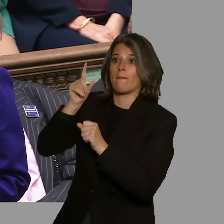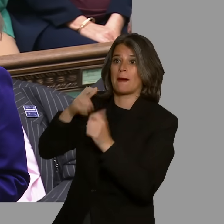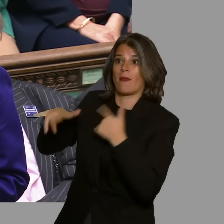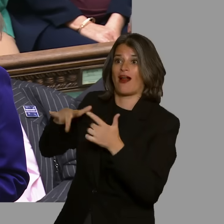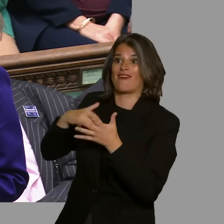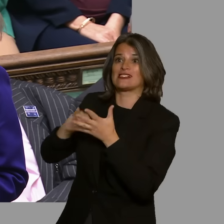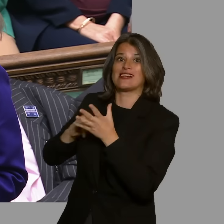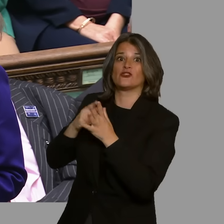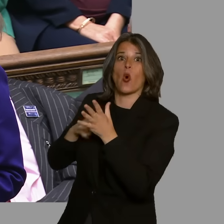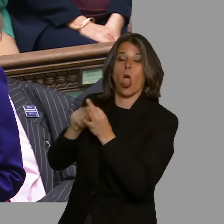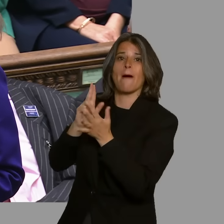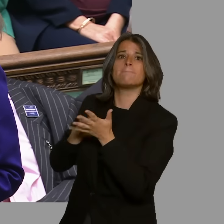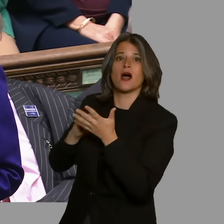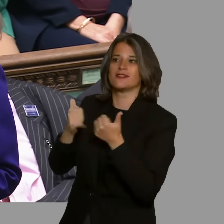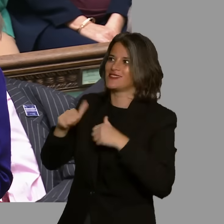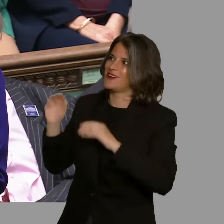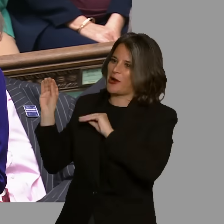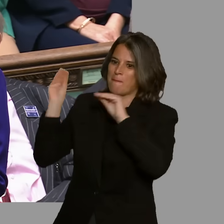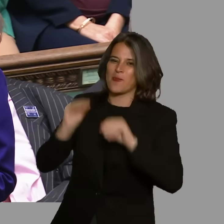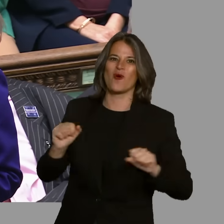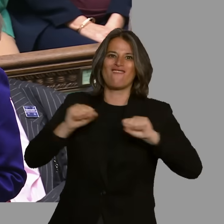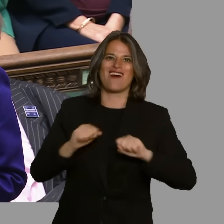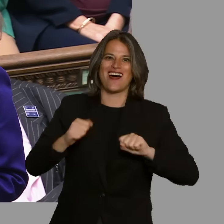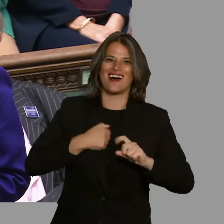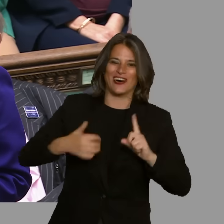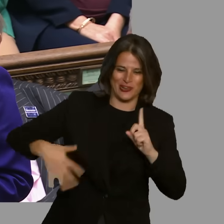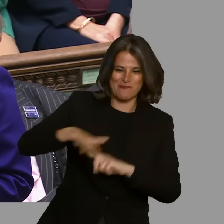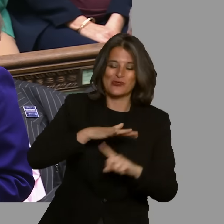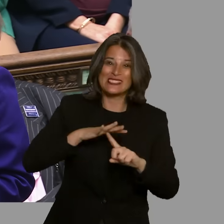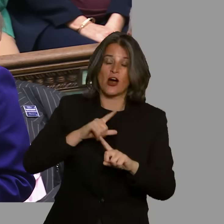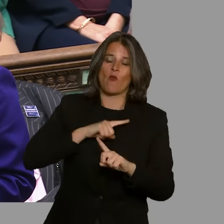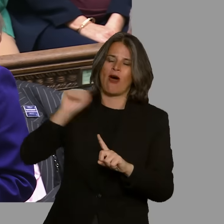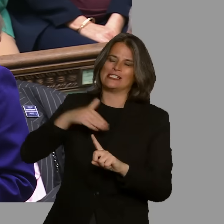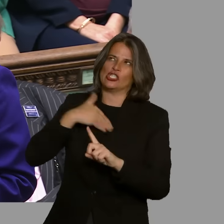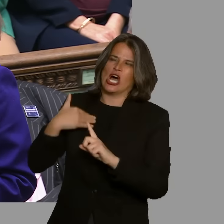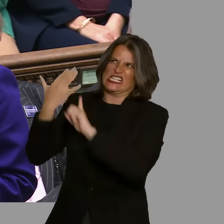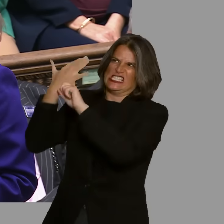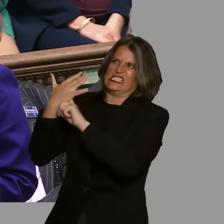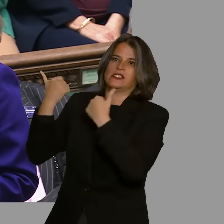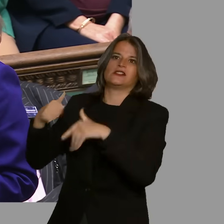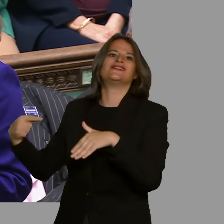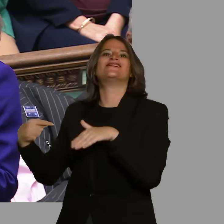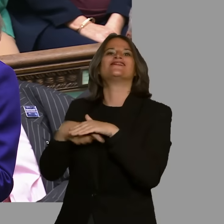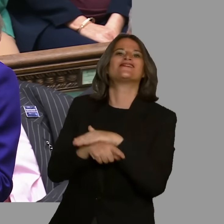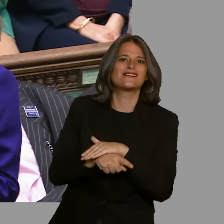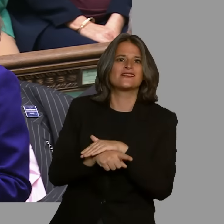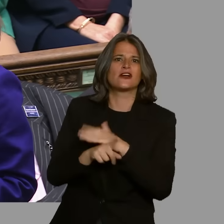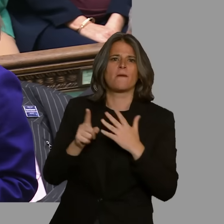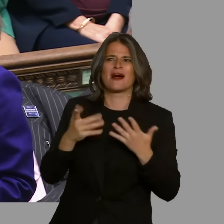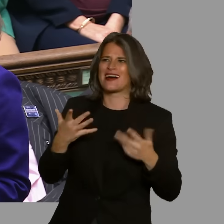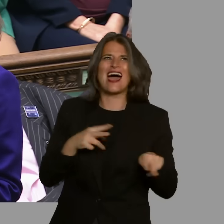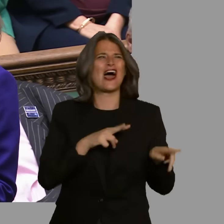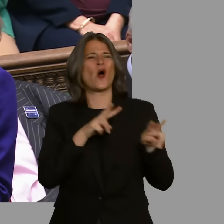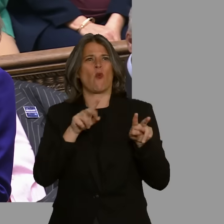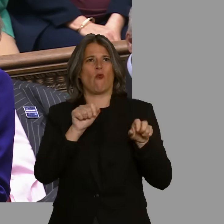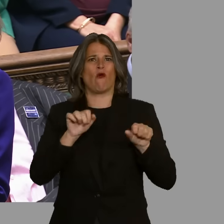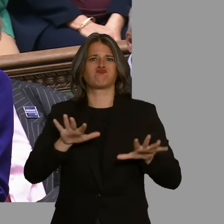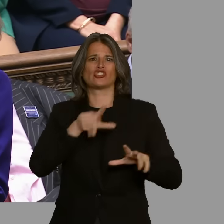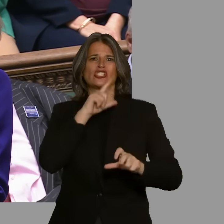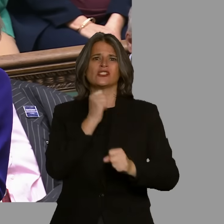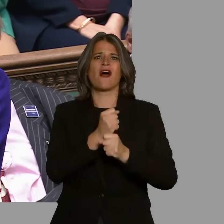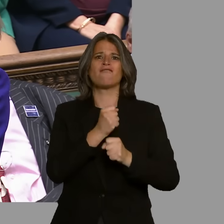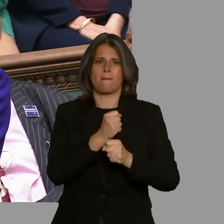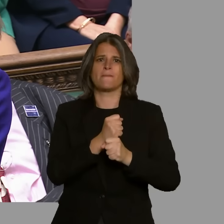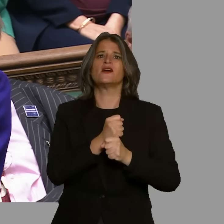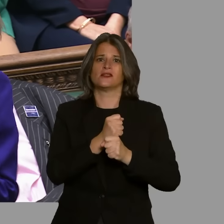for Hong Kongers to settle here permanently, that refuses to impose targeted sanctions on Chinese officials who put bounties on Hong Kongers'